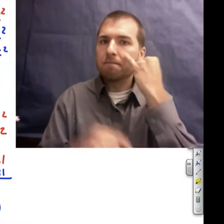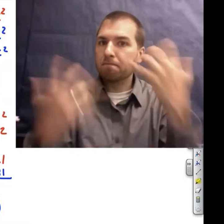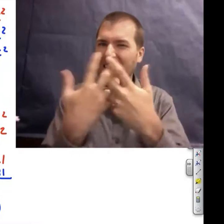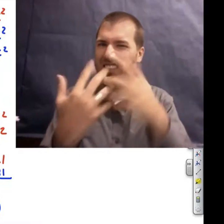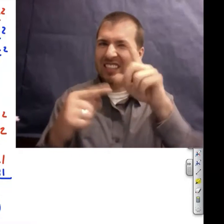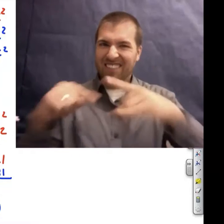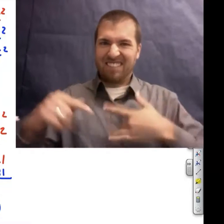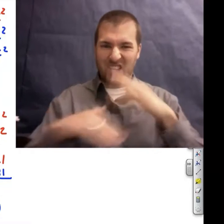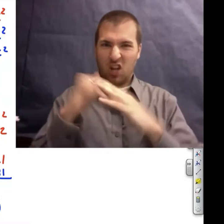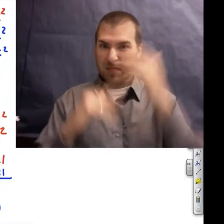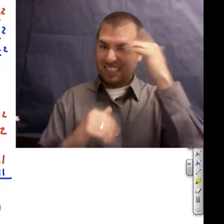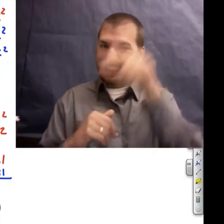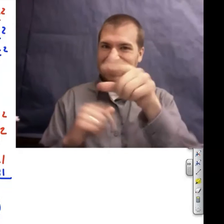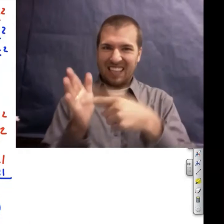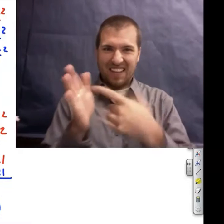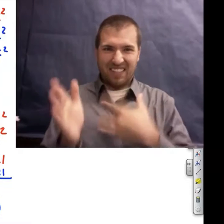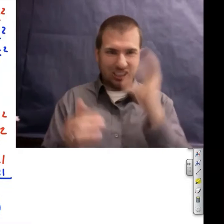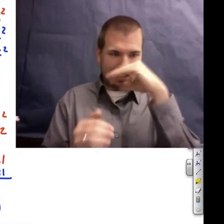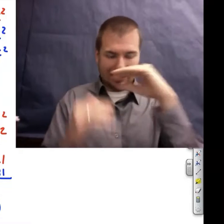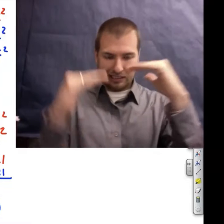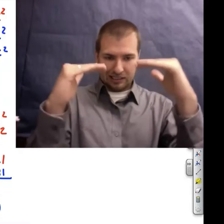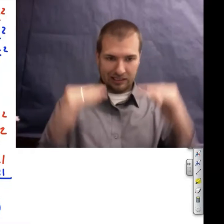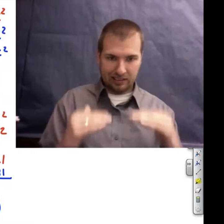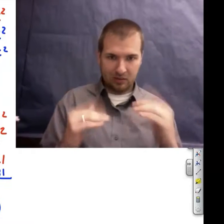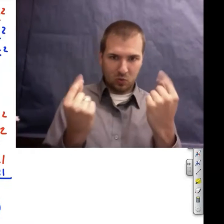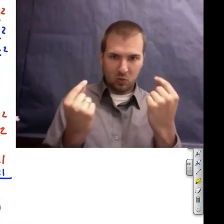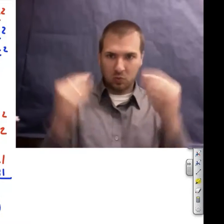and figure out everything,